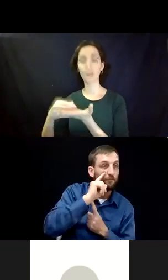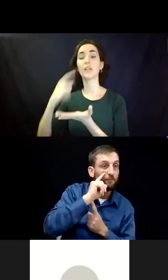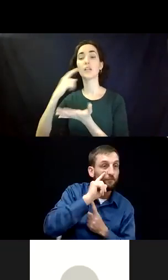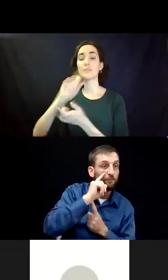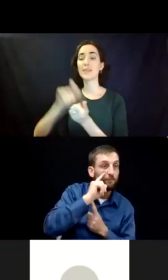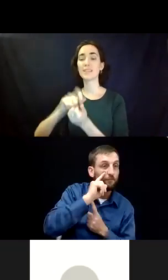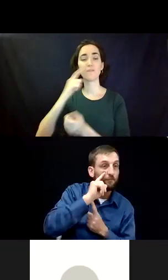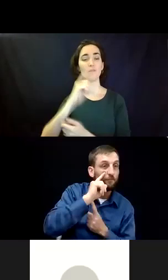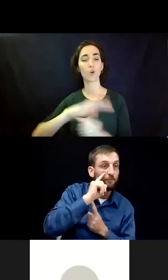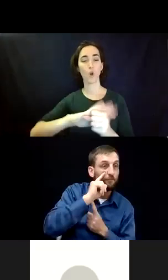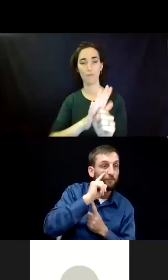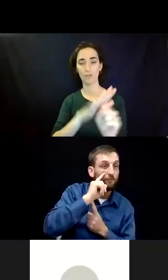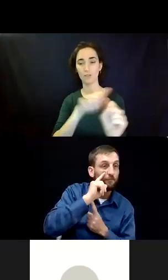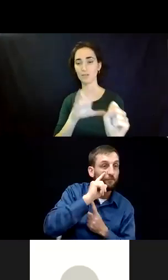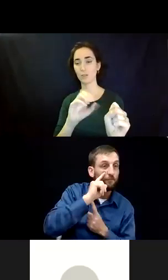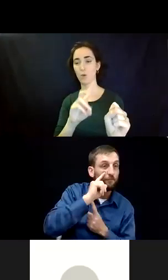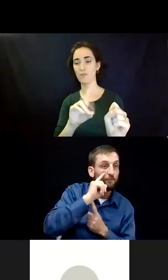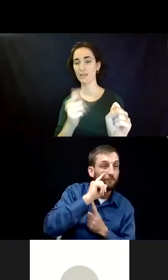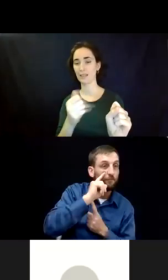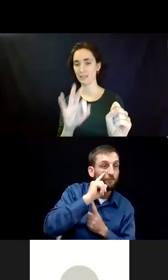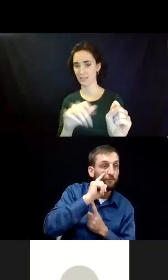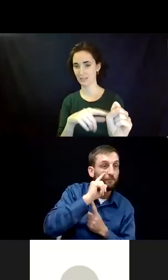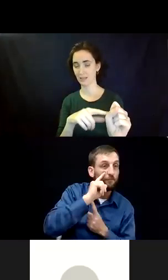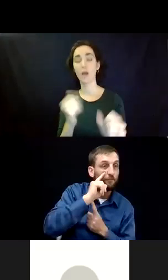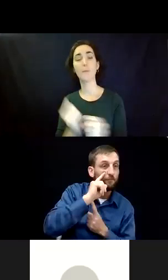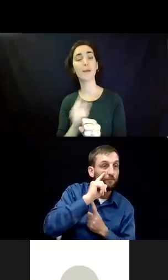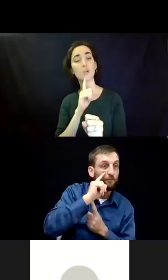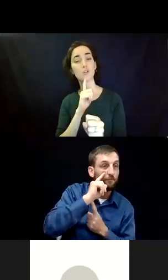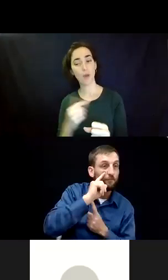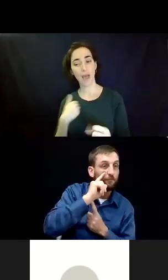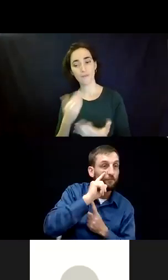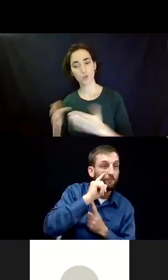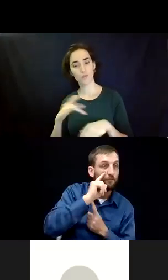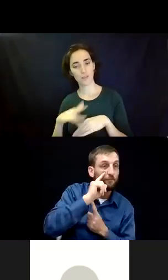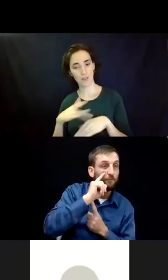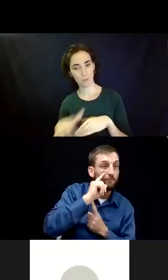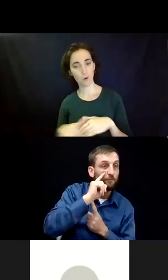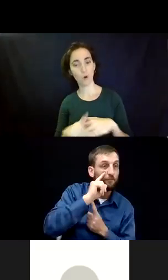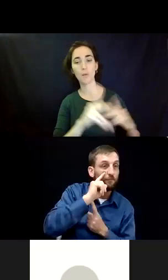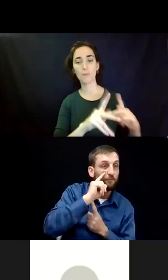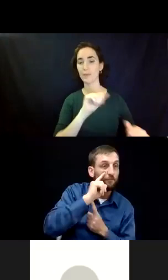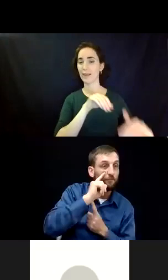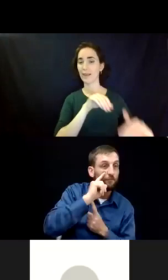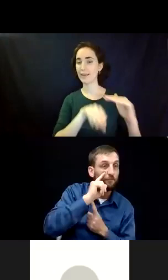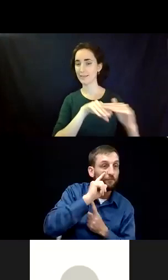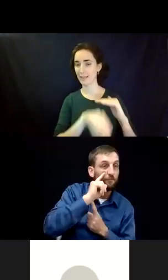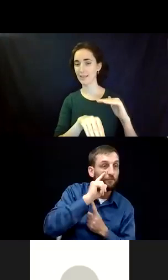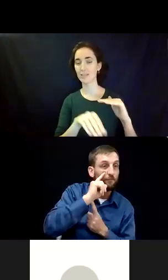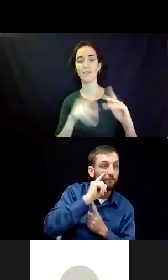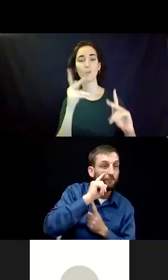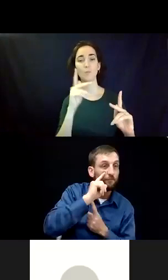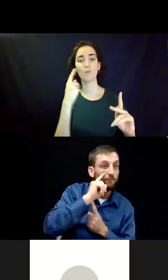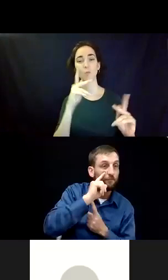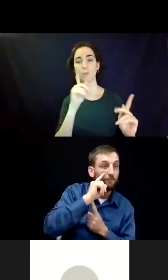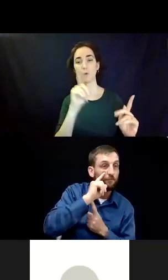other agencies to make sure that we have some services available and accessible to the citizens of